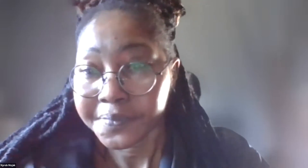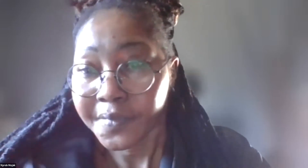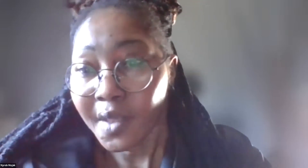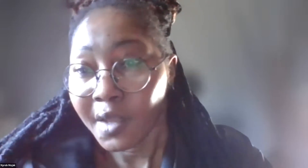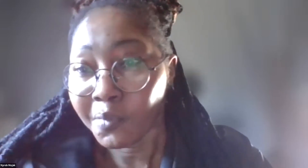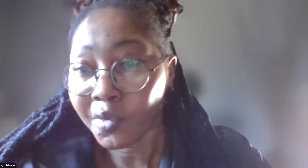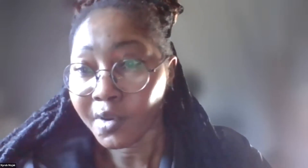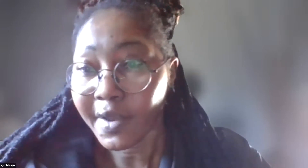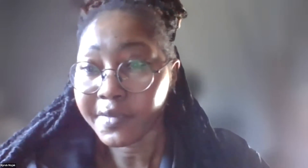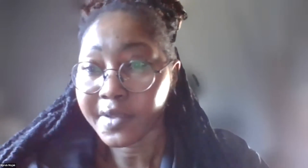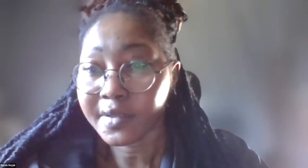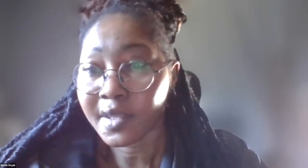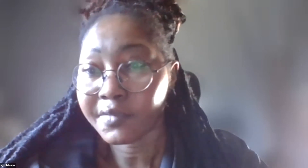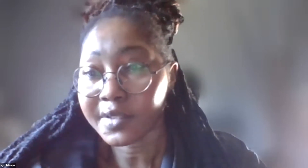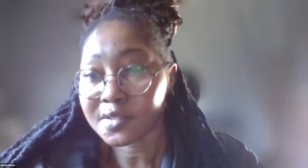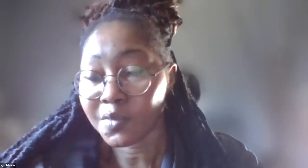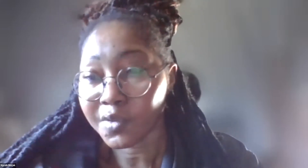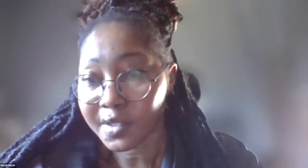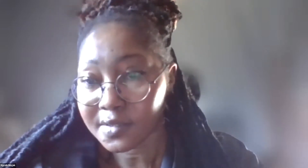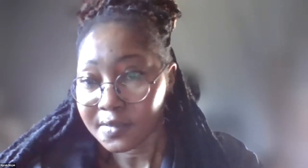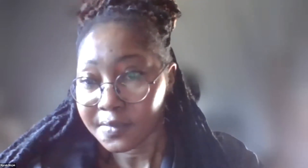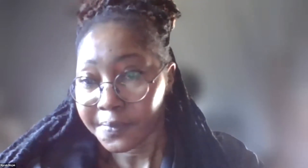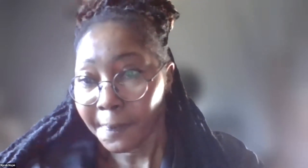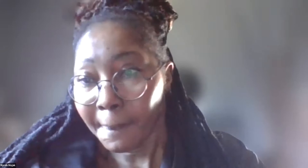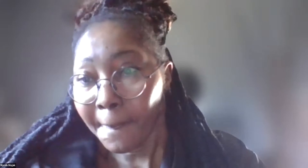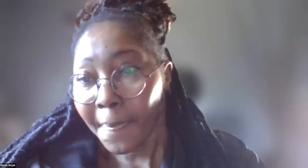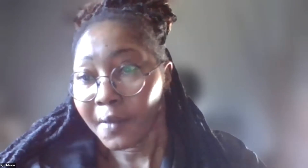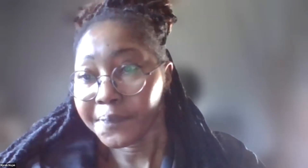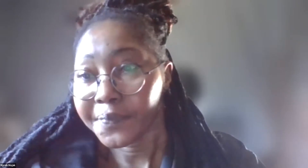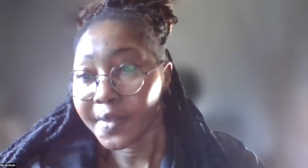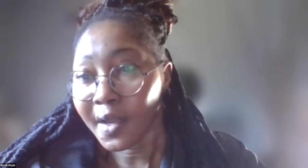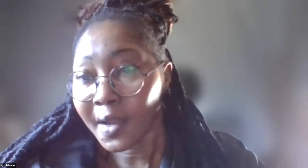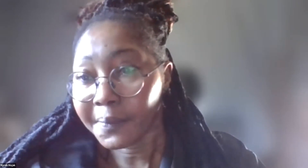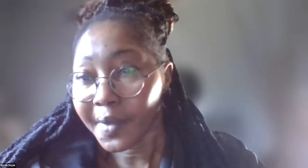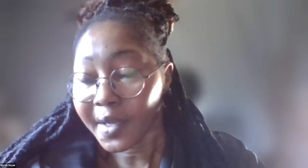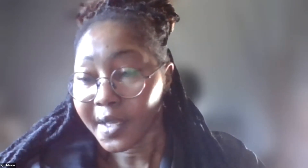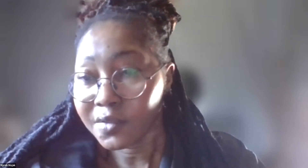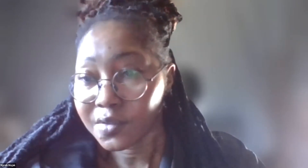frustrated and bored of having even small things.